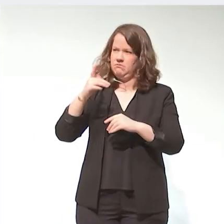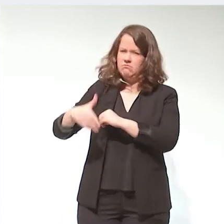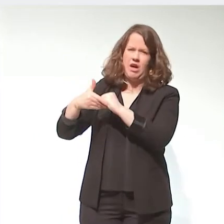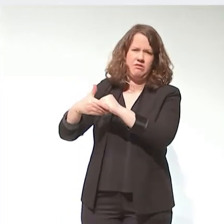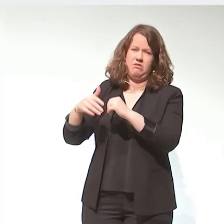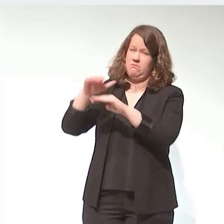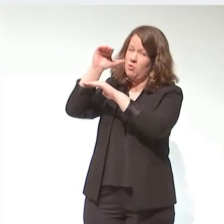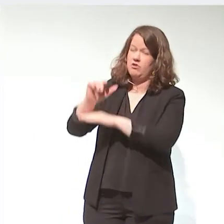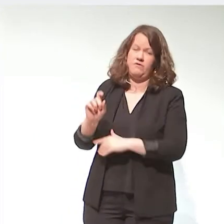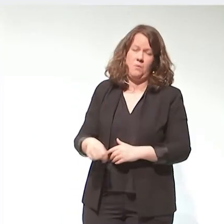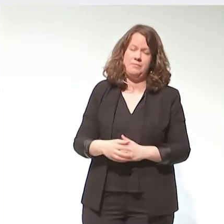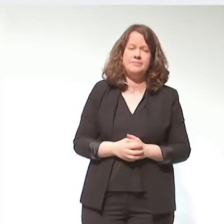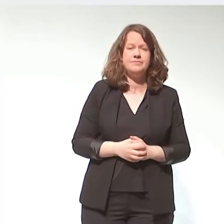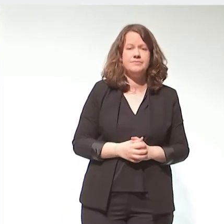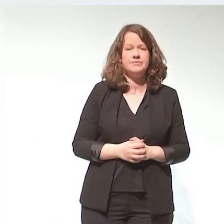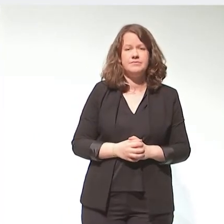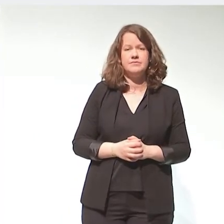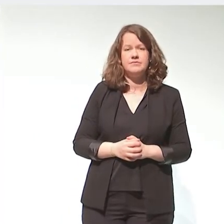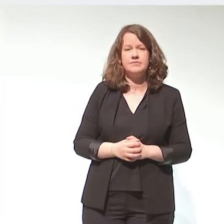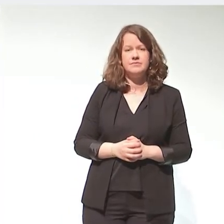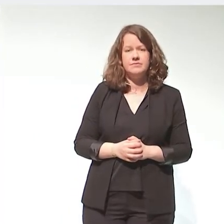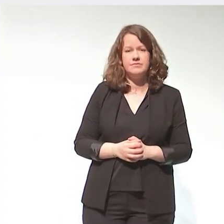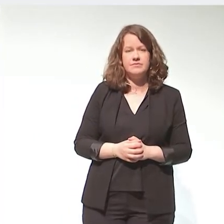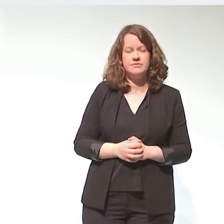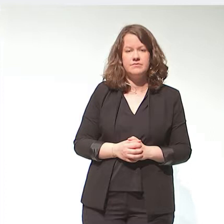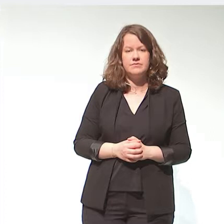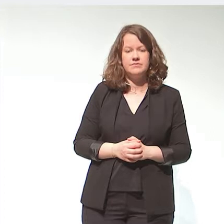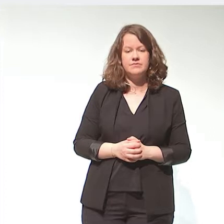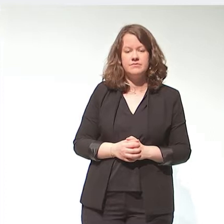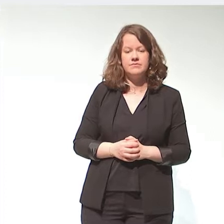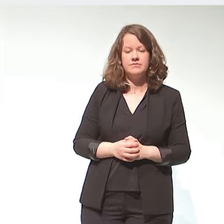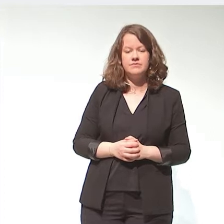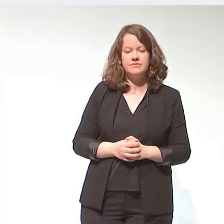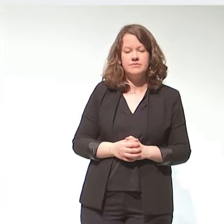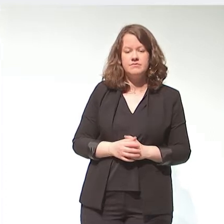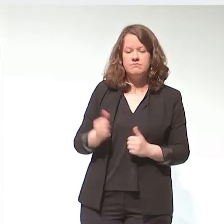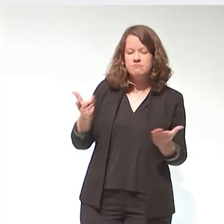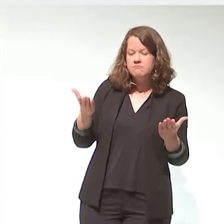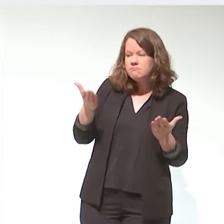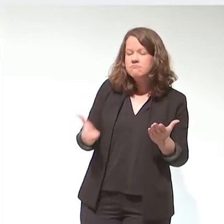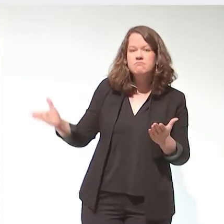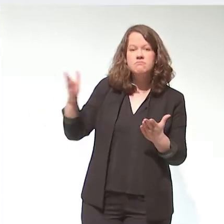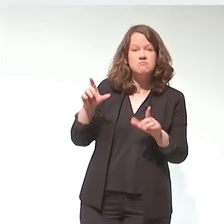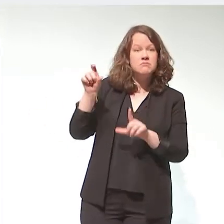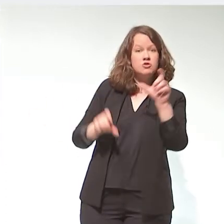who are trying to seek asylum. In the name of European